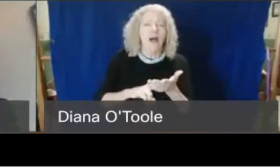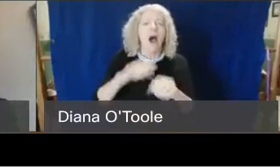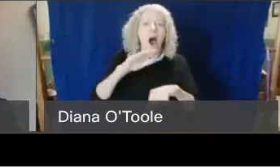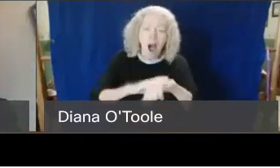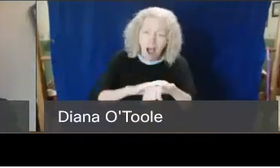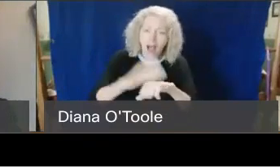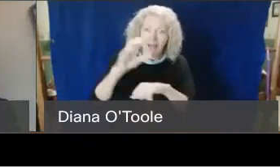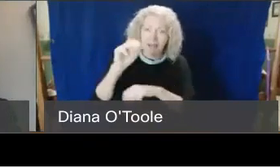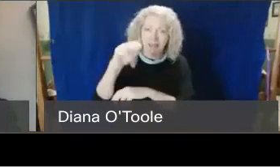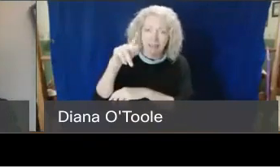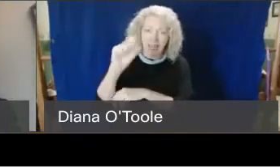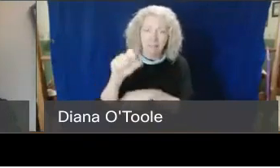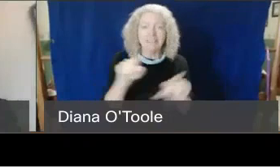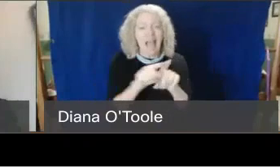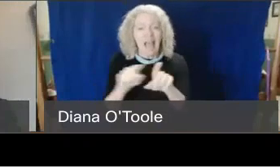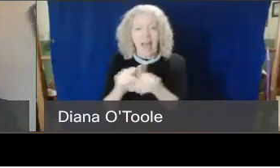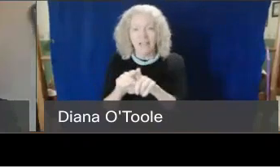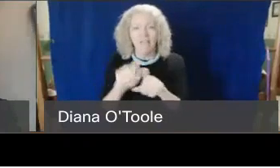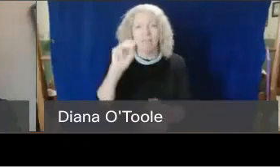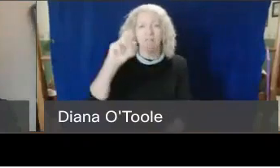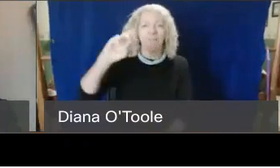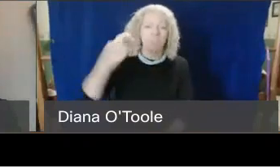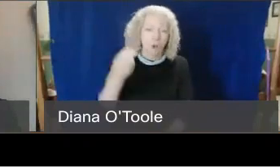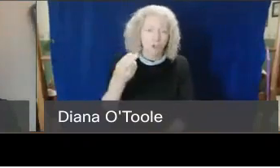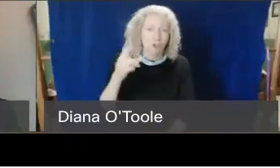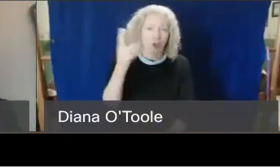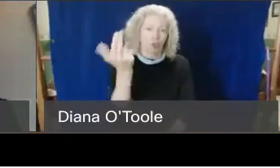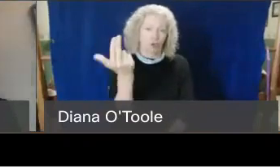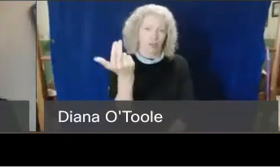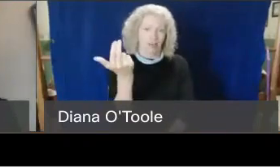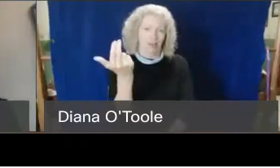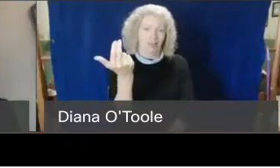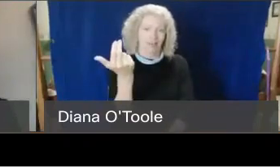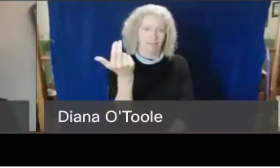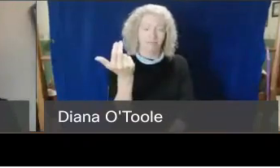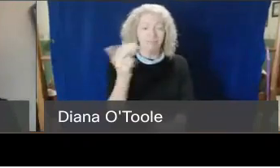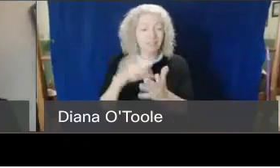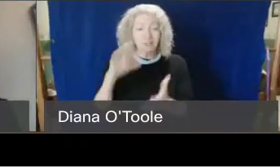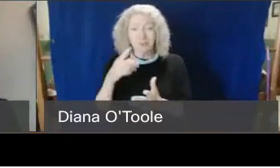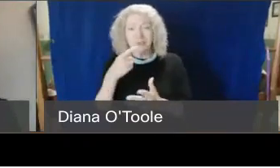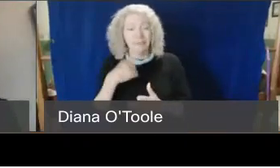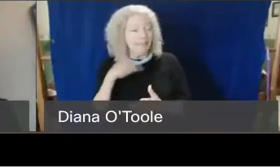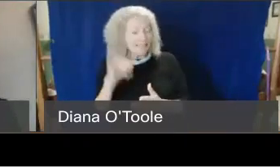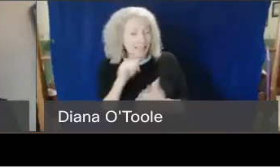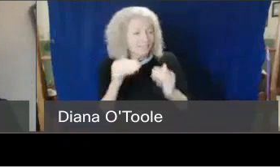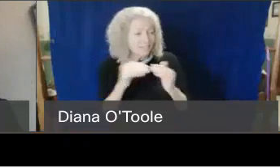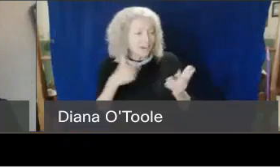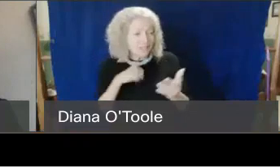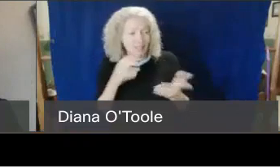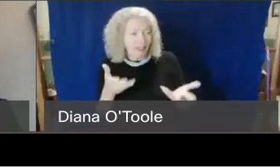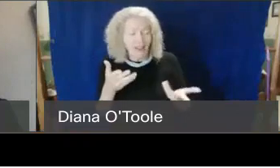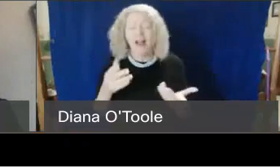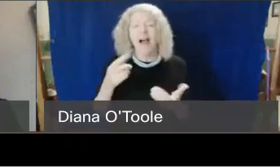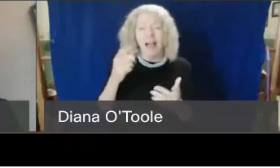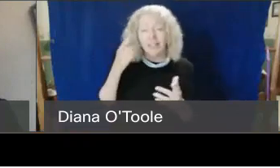March 13th. And students have said to me, this is unfair. And I say, I agree, it's unfair. This is